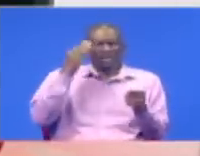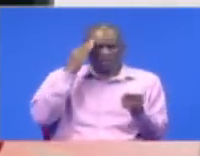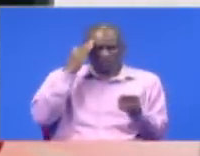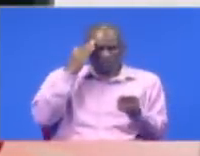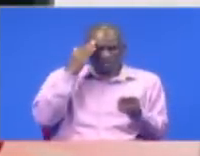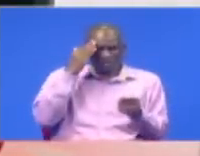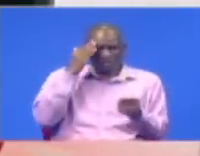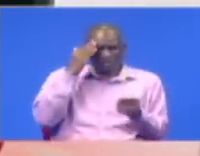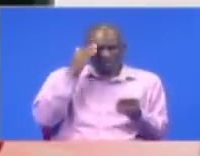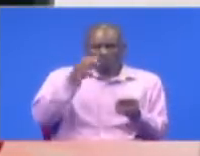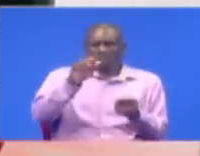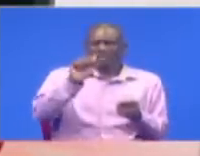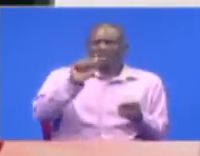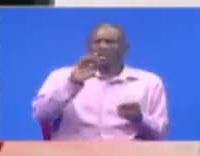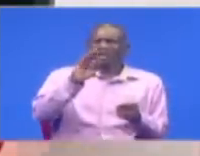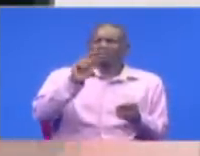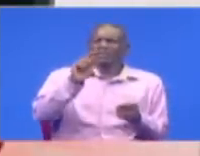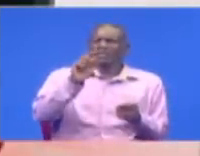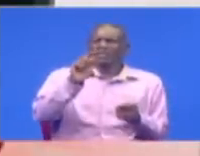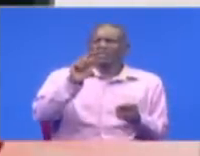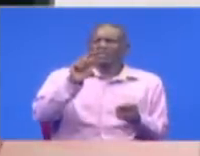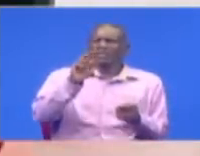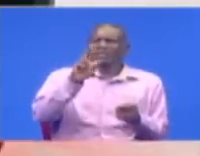the arbitration appeals.